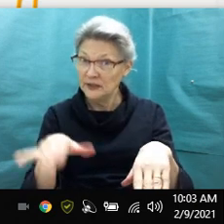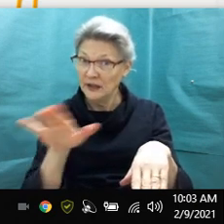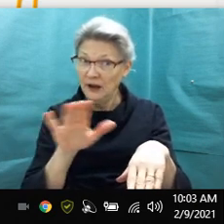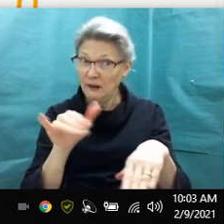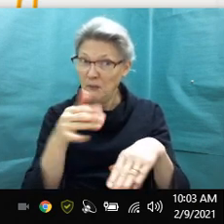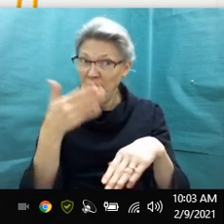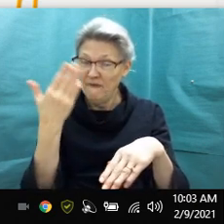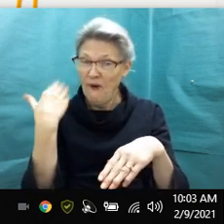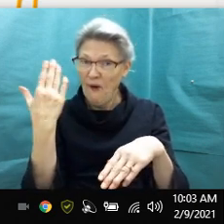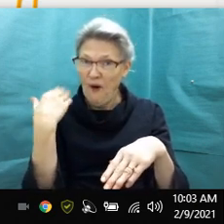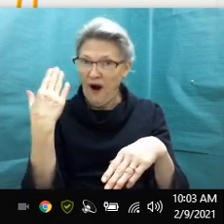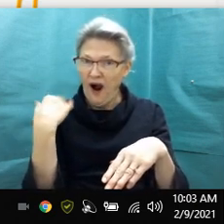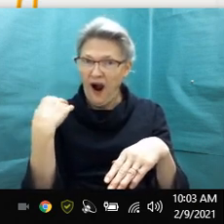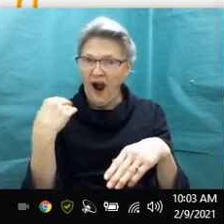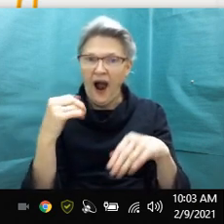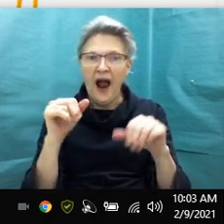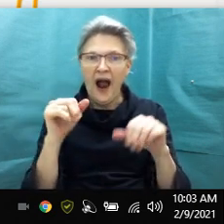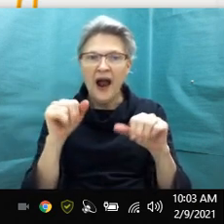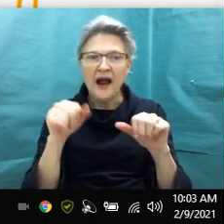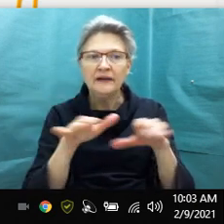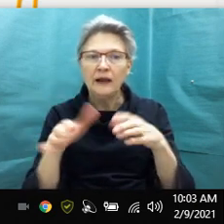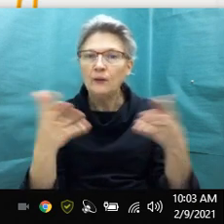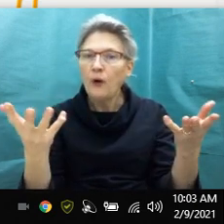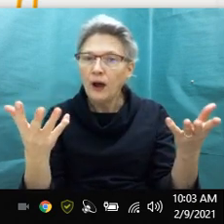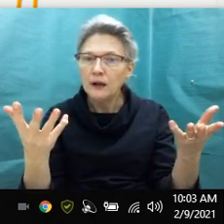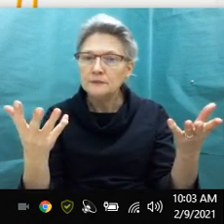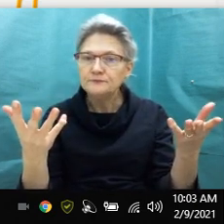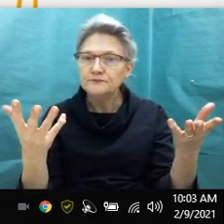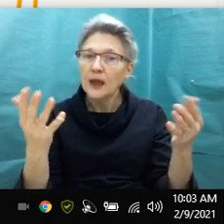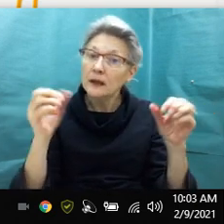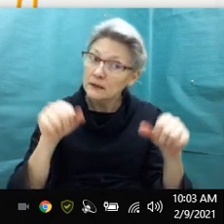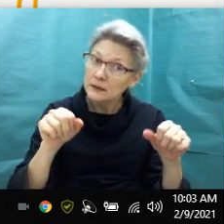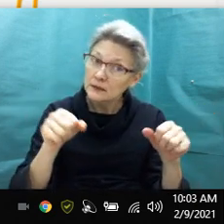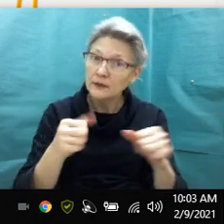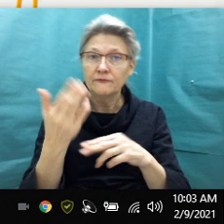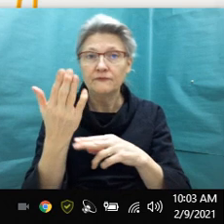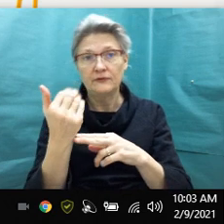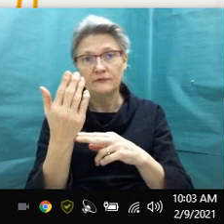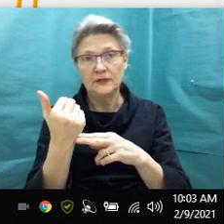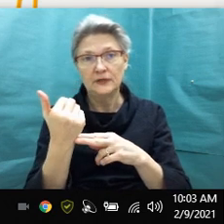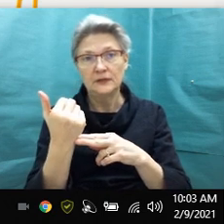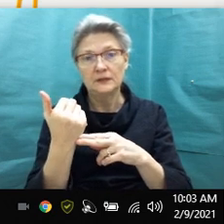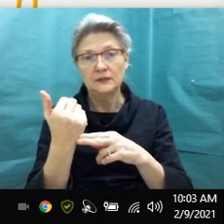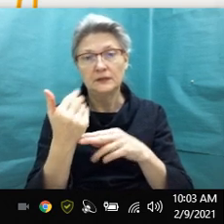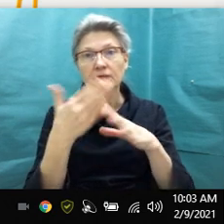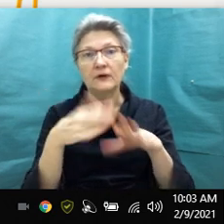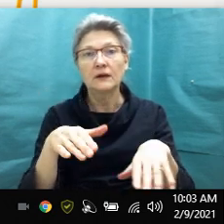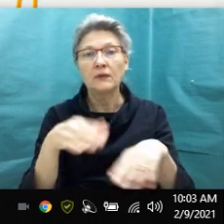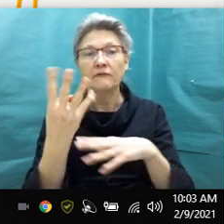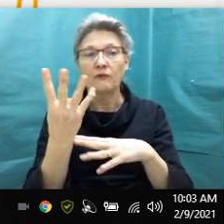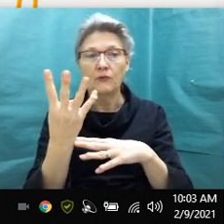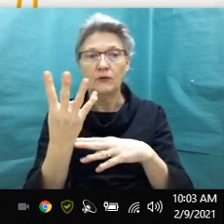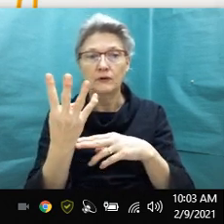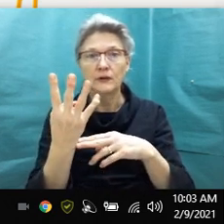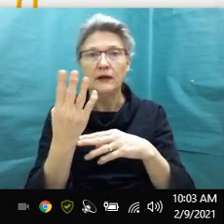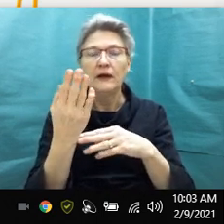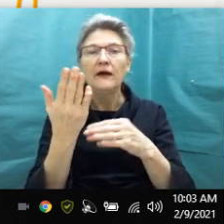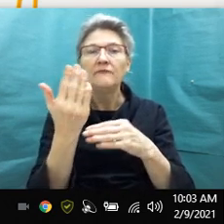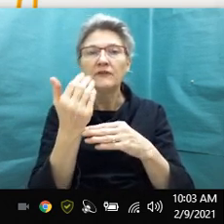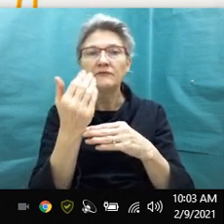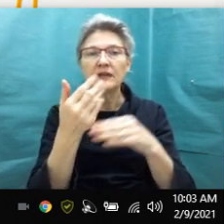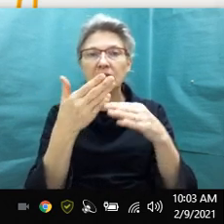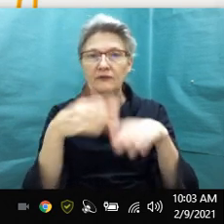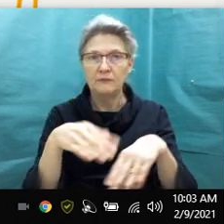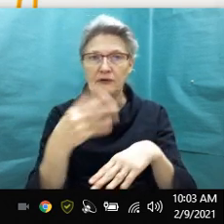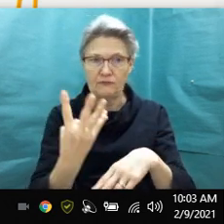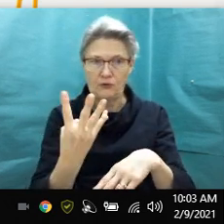as well. So what I could have done is I could have done 15 divided by 4. So I'm really doing the same